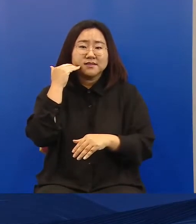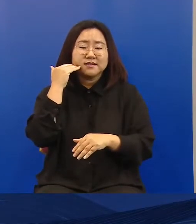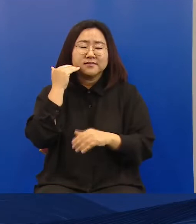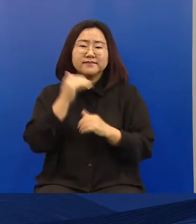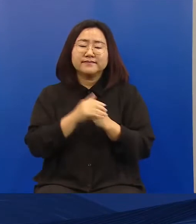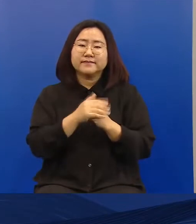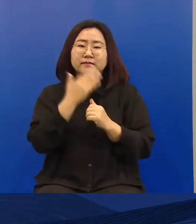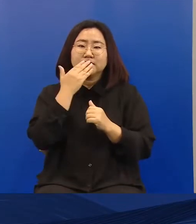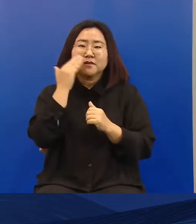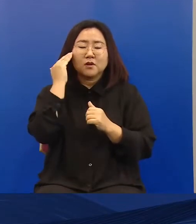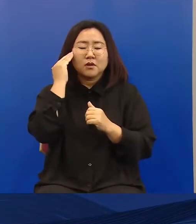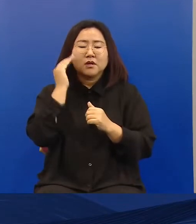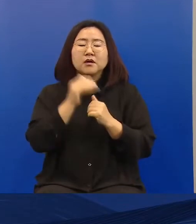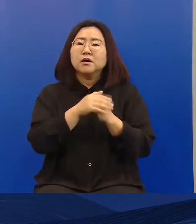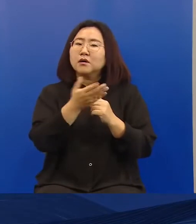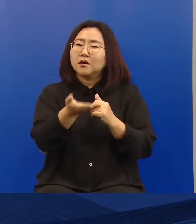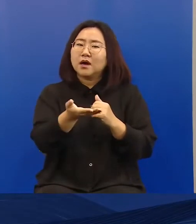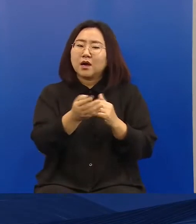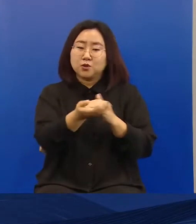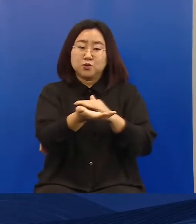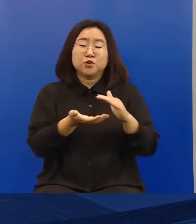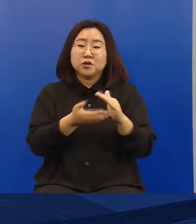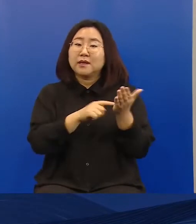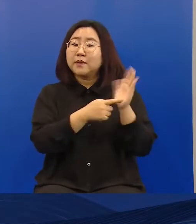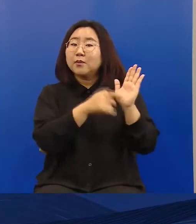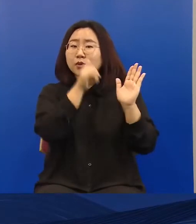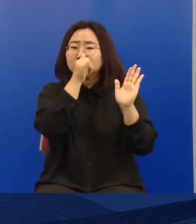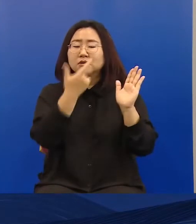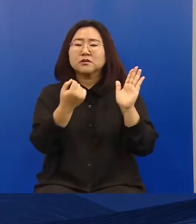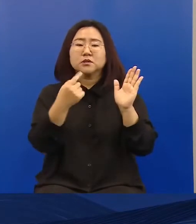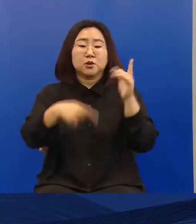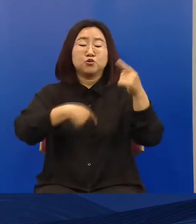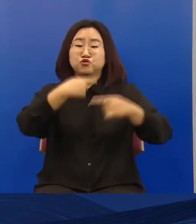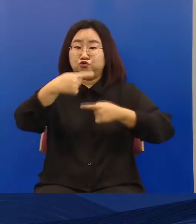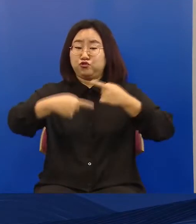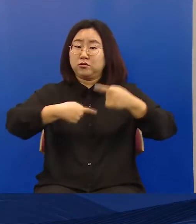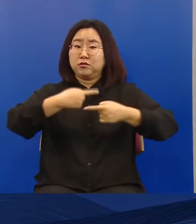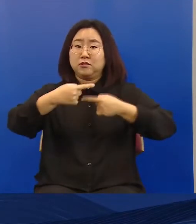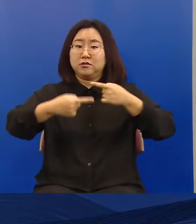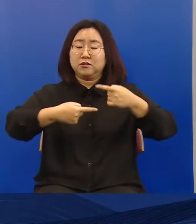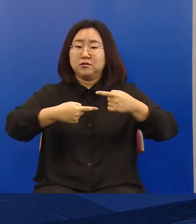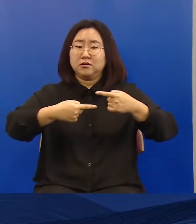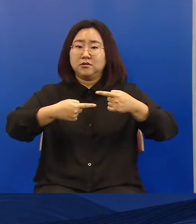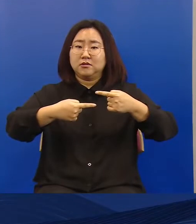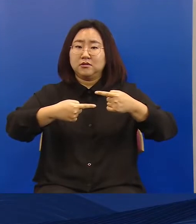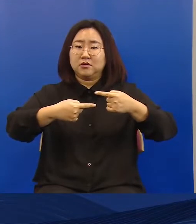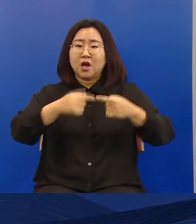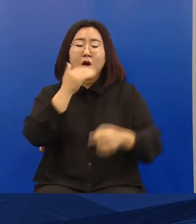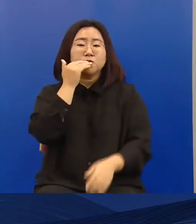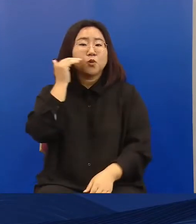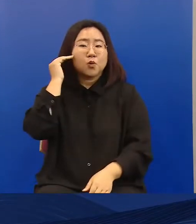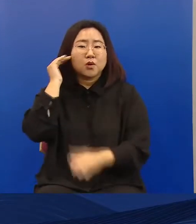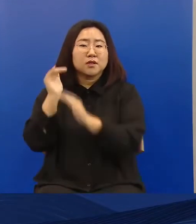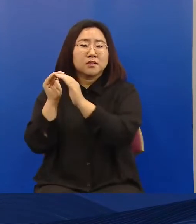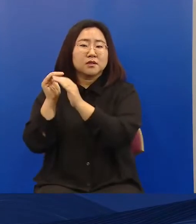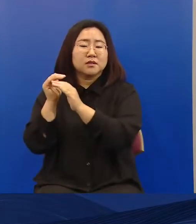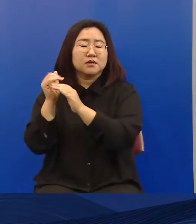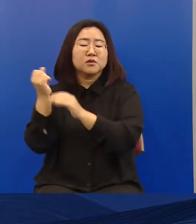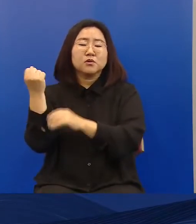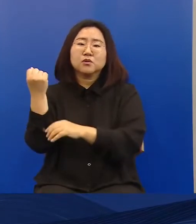community. And in that sense, as we all heard from the previous speakers,